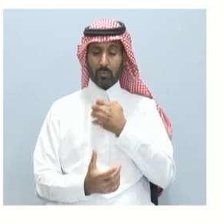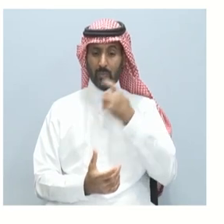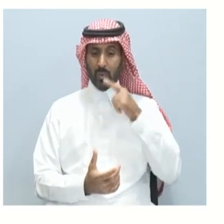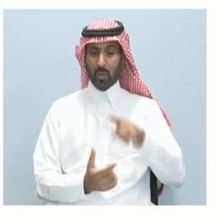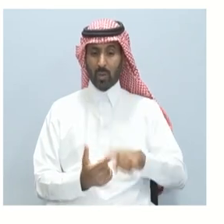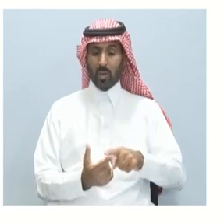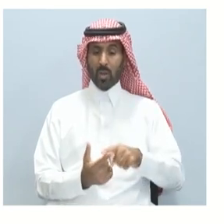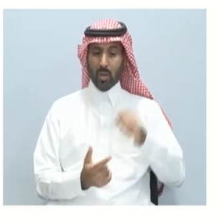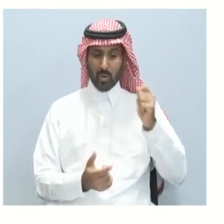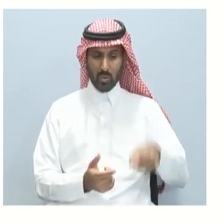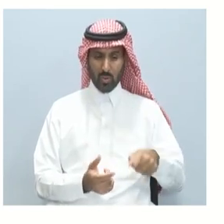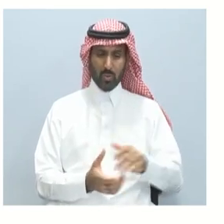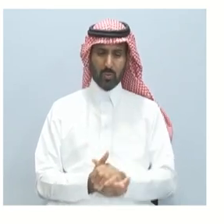fiber.